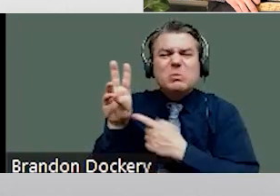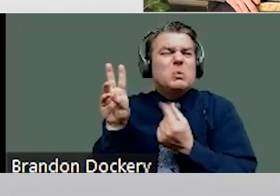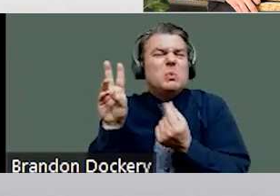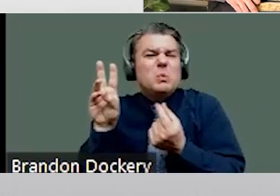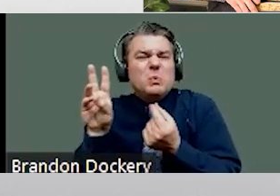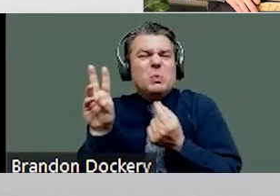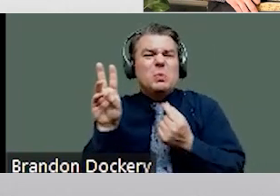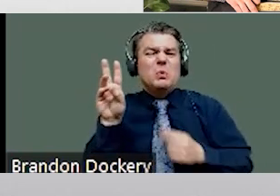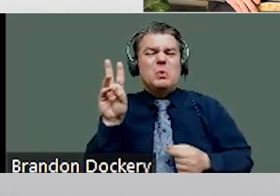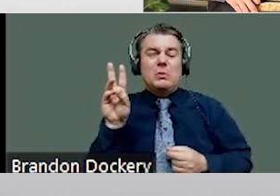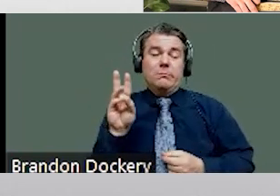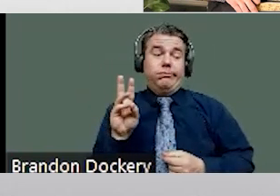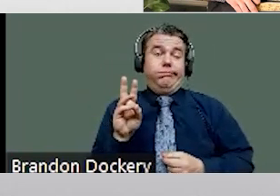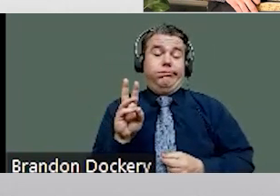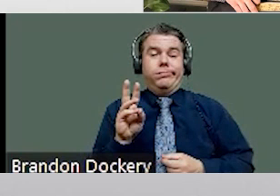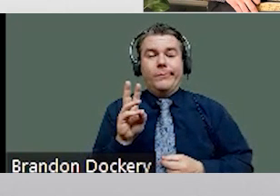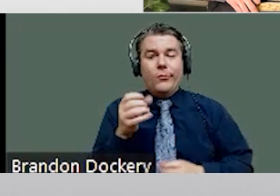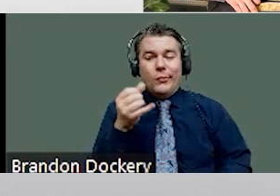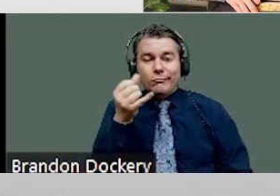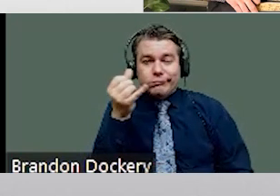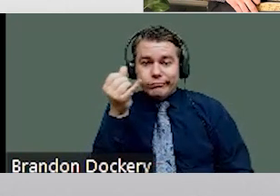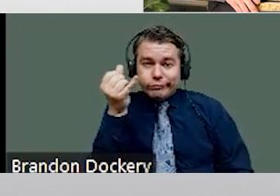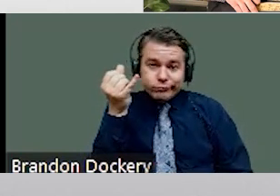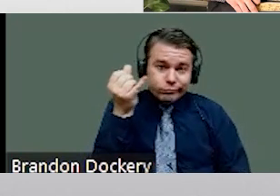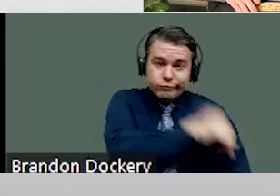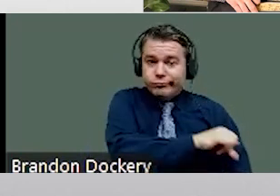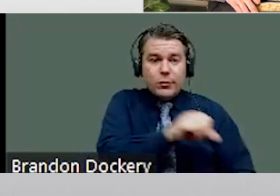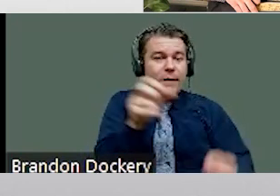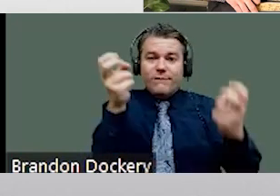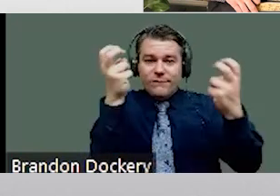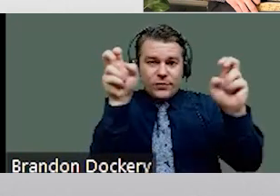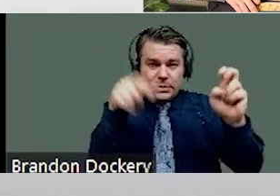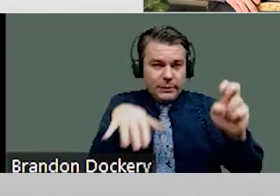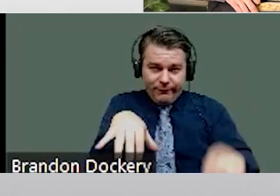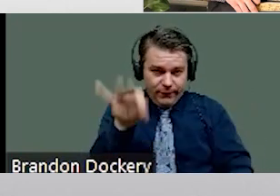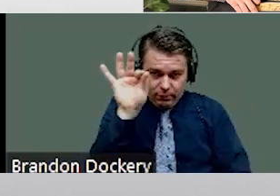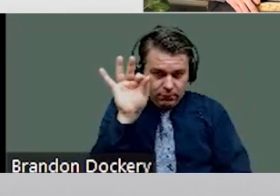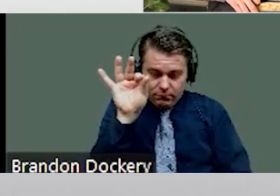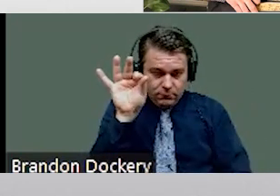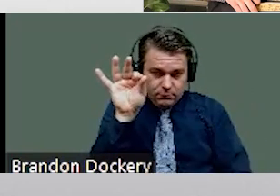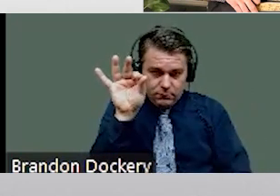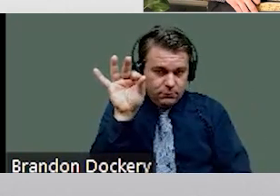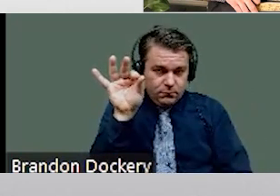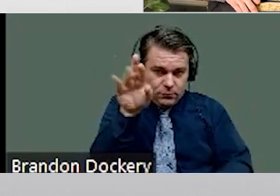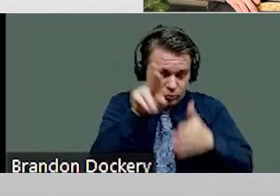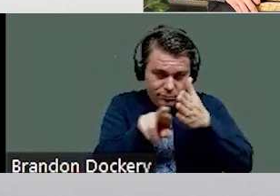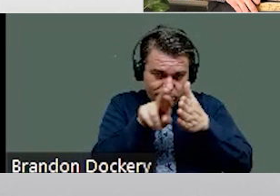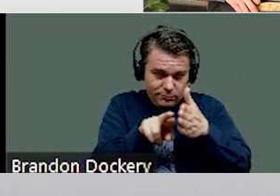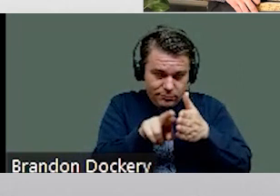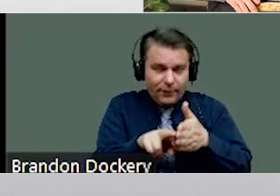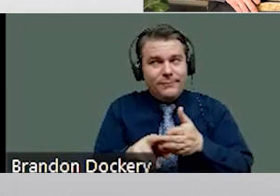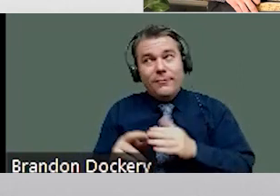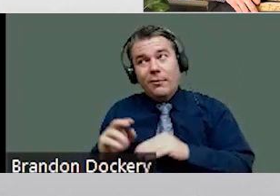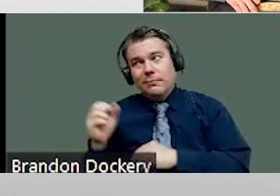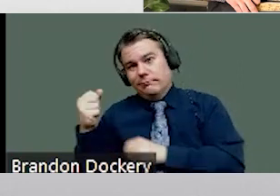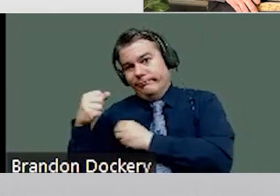1986? Probably the most ridiculous phrase I found during this research, and there